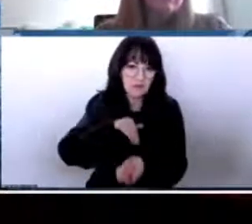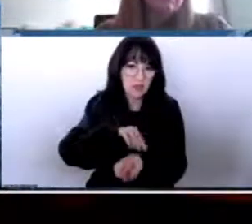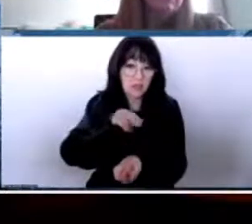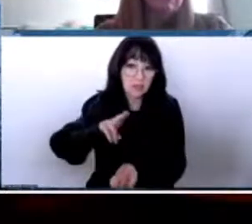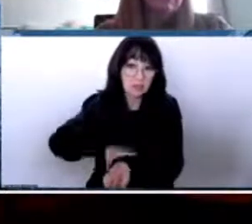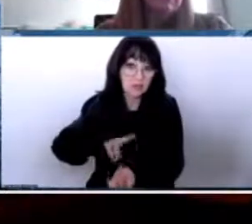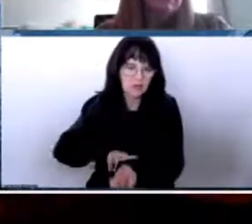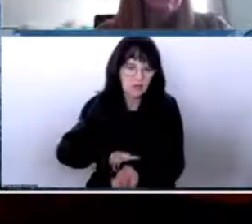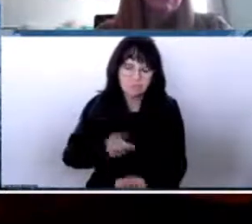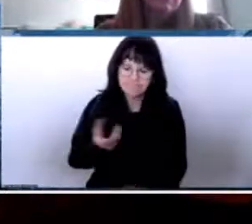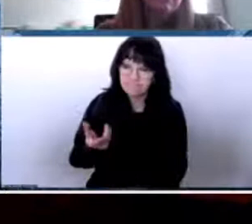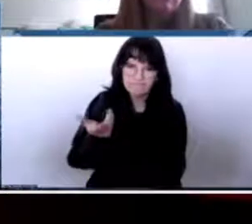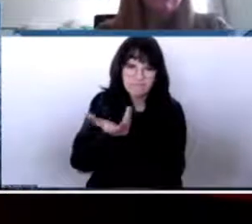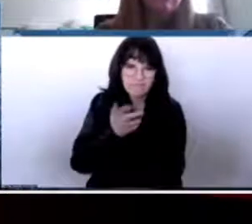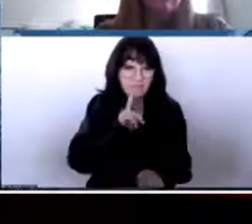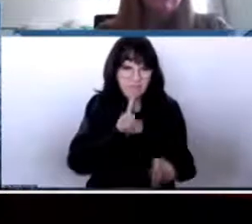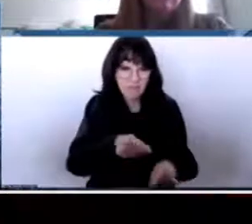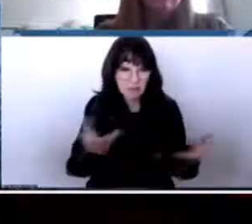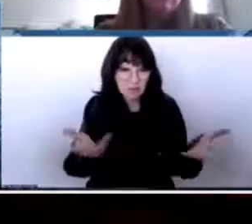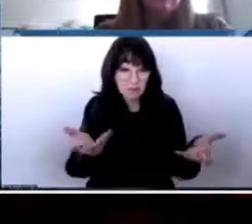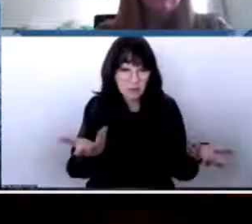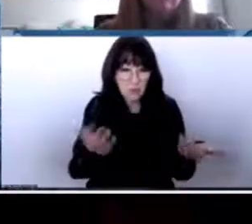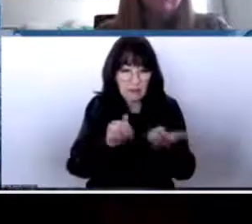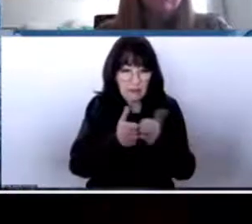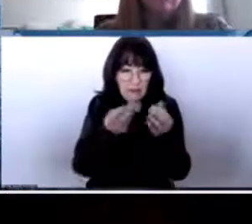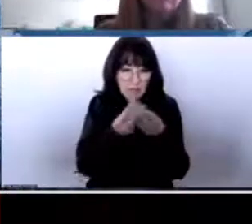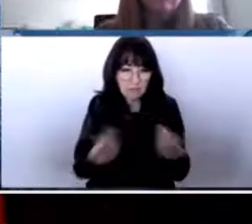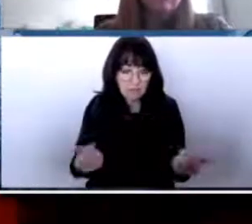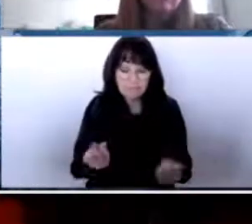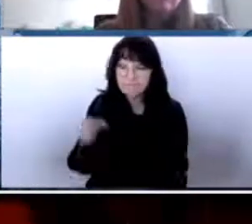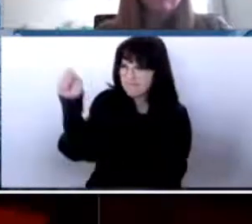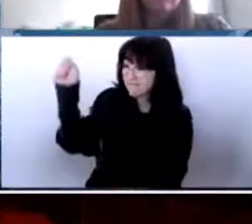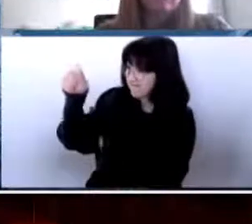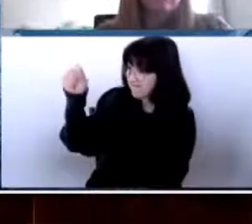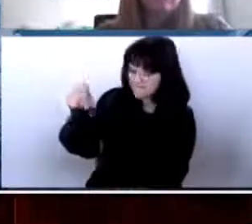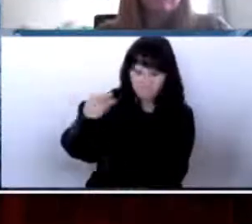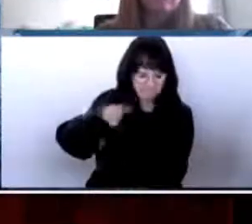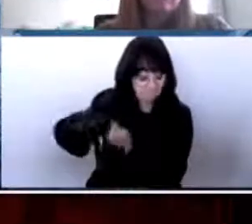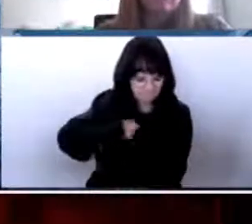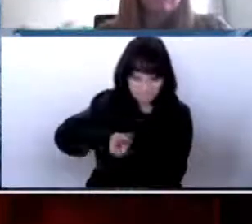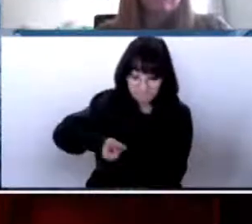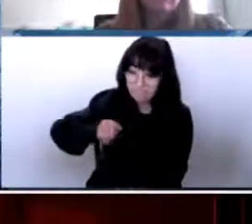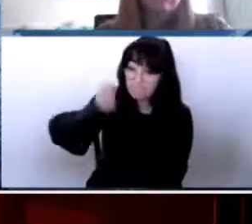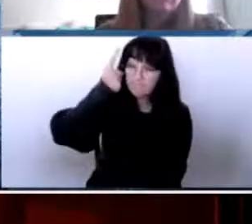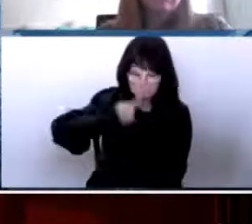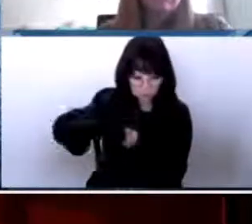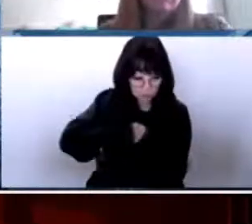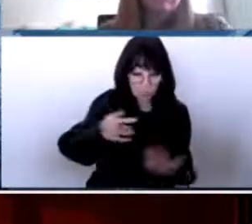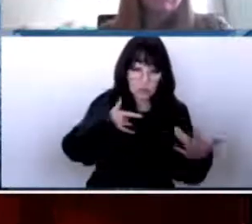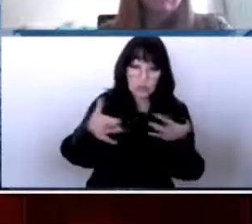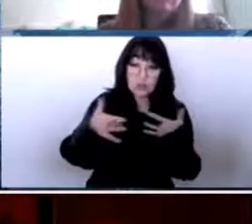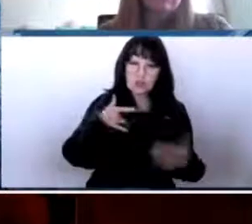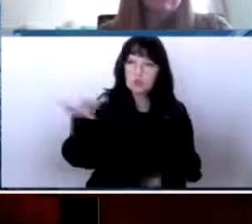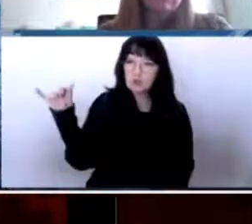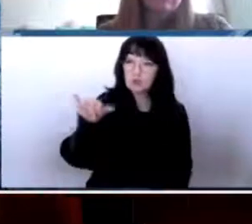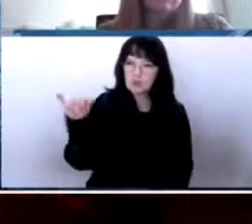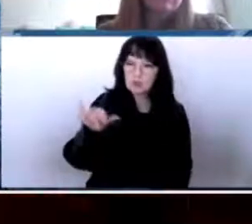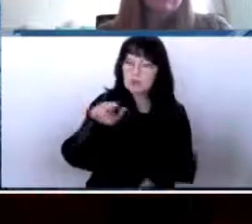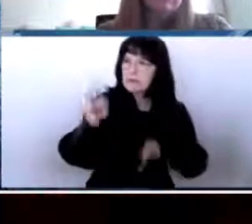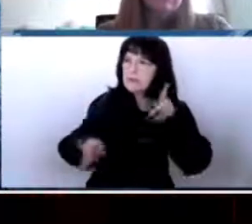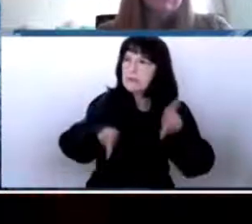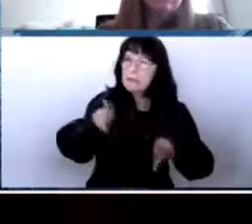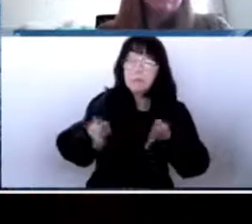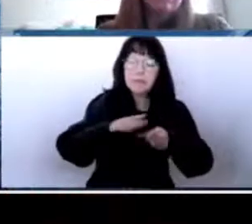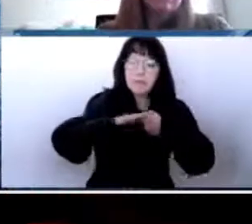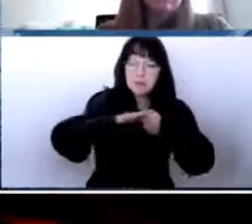concerned with it as well, because it's an emotional time. People are stressed, and I think it's our job to try and bring